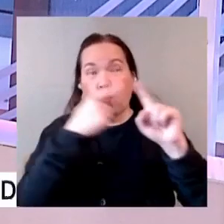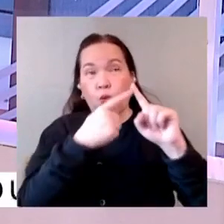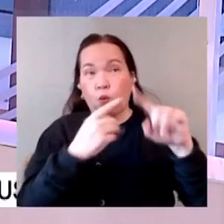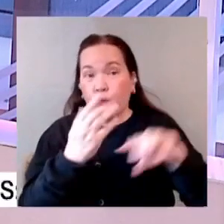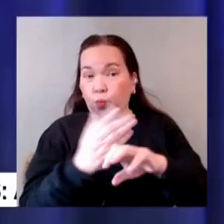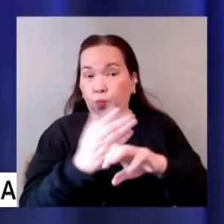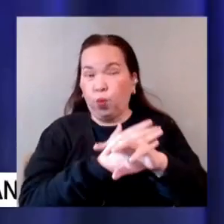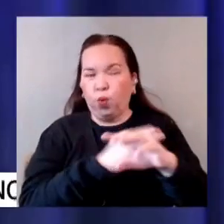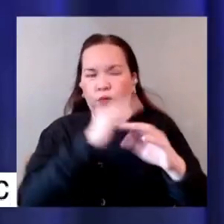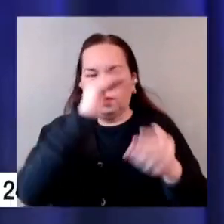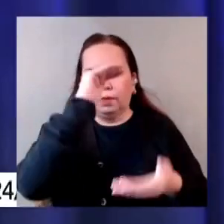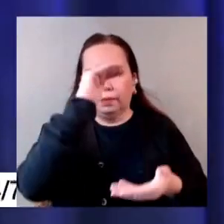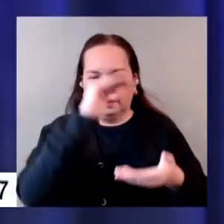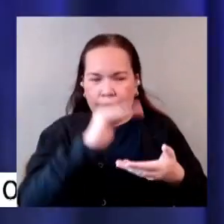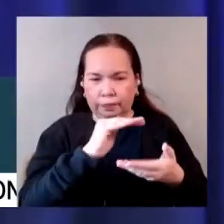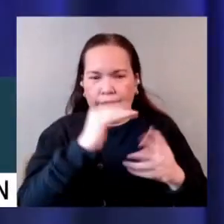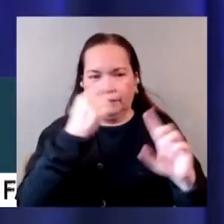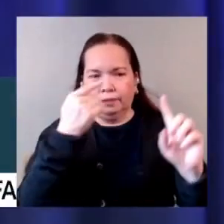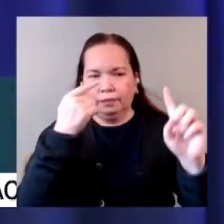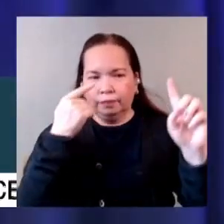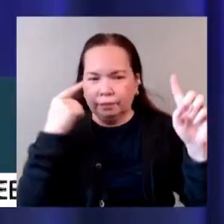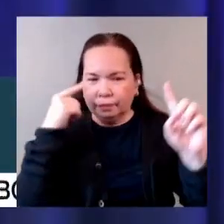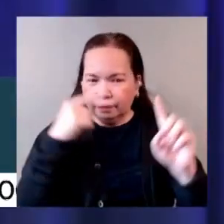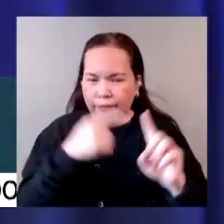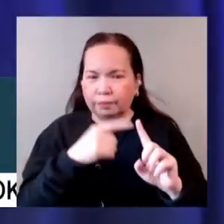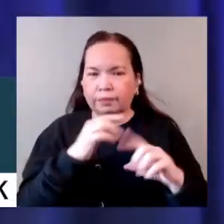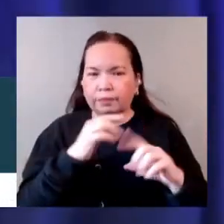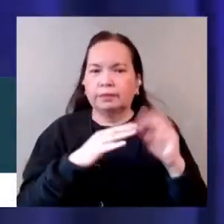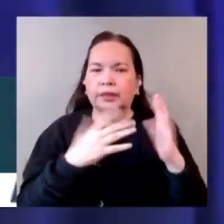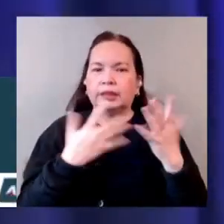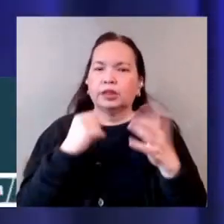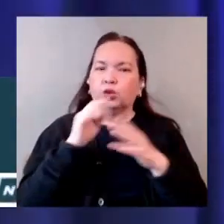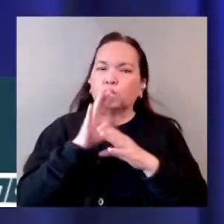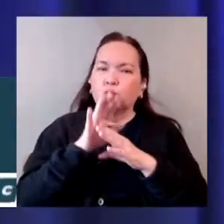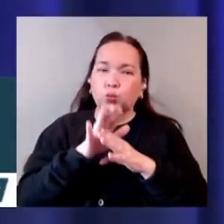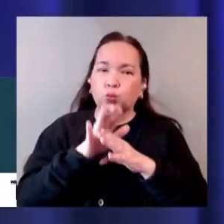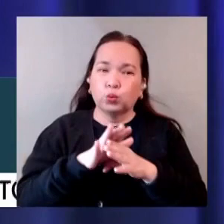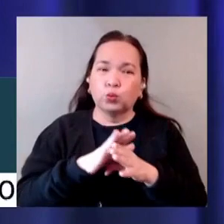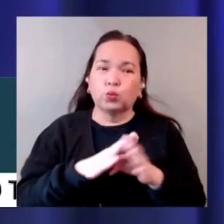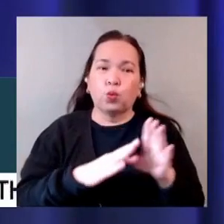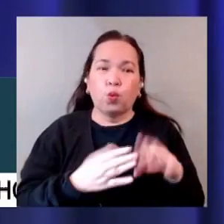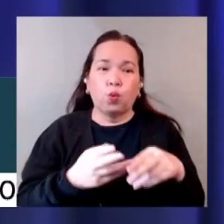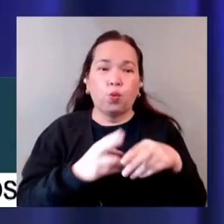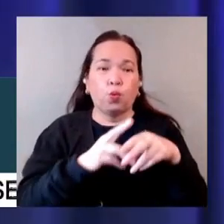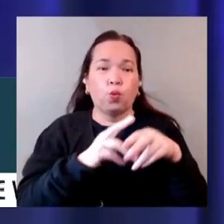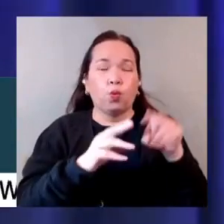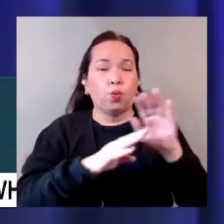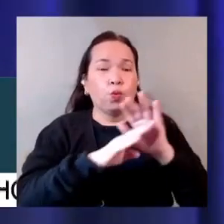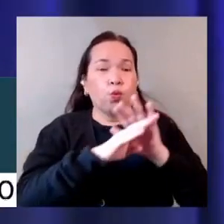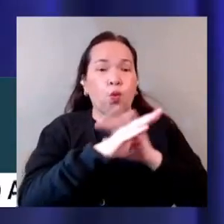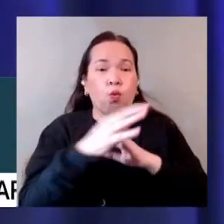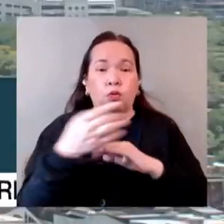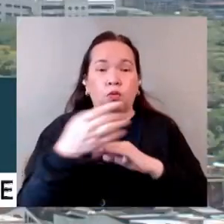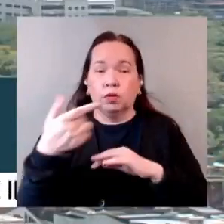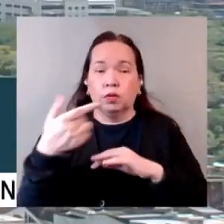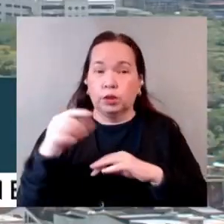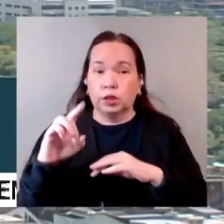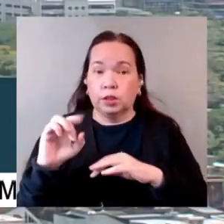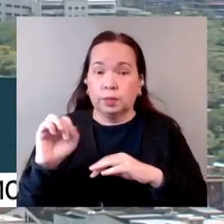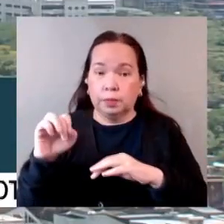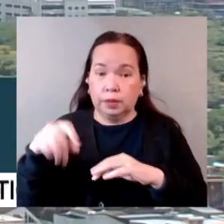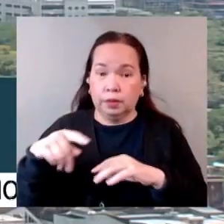Chief Benjamin Diokno, citing a slowdown in the country's GDP growth in the second quarter. His remark comes after the Asian Development